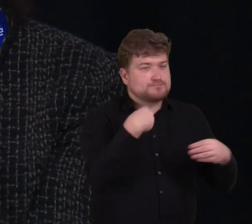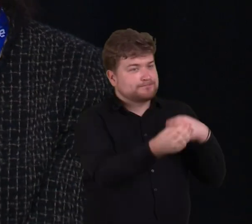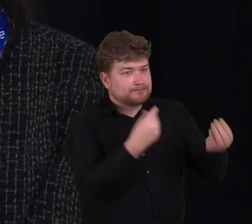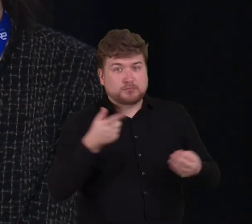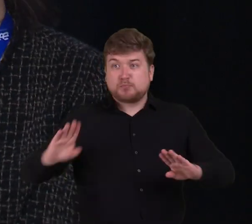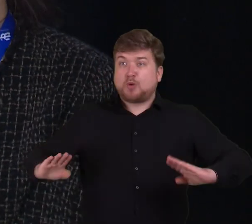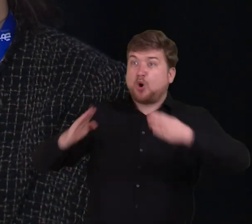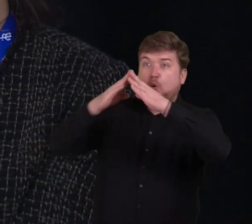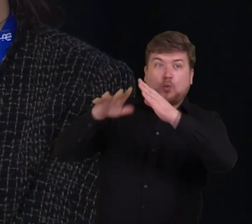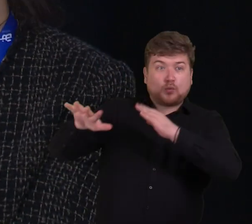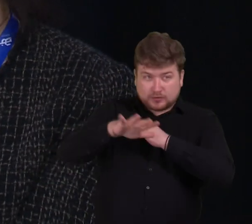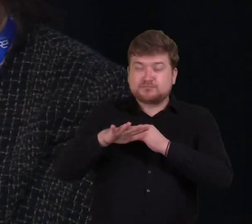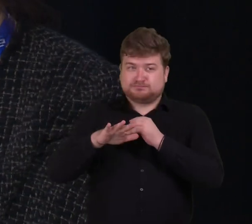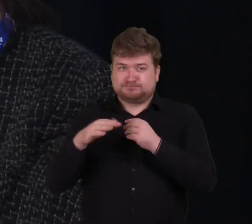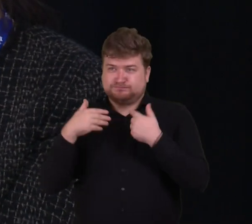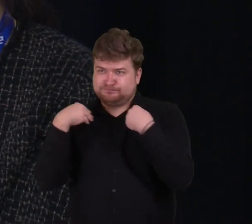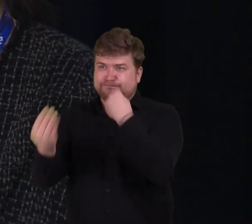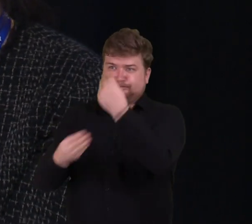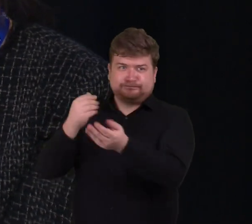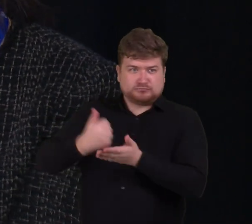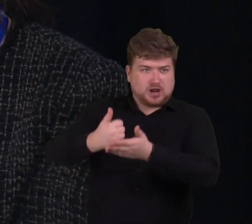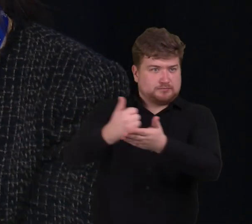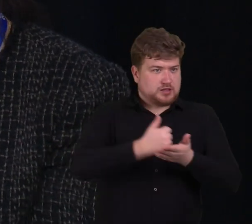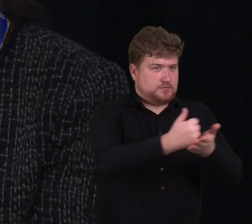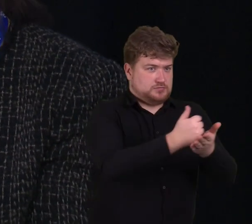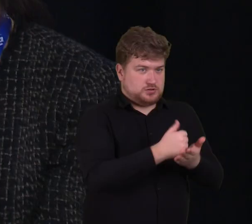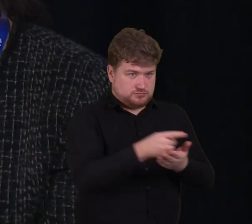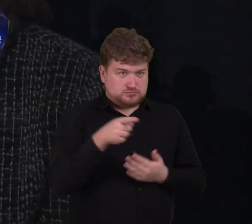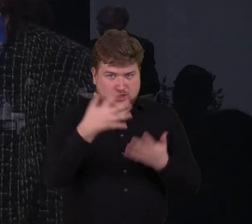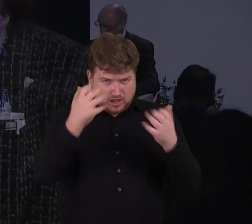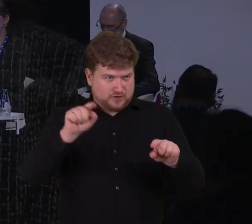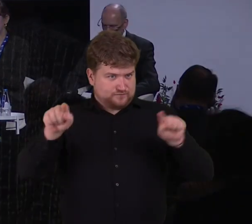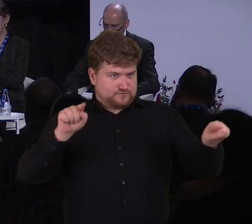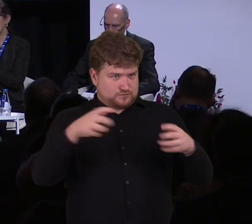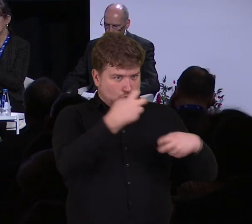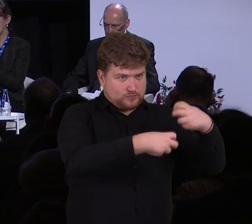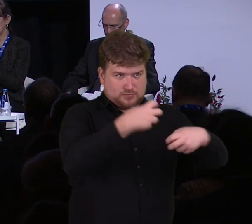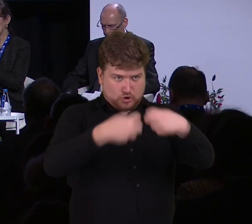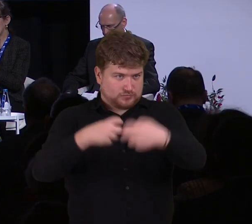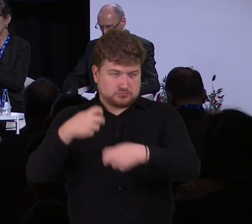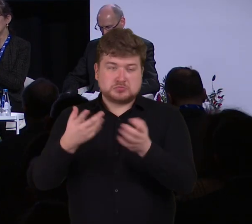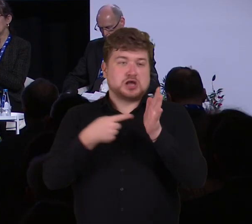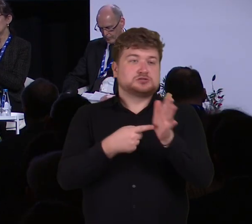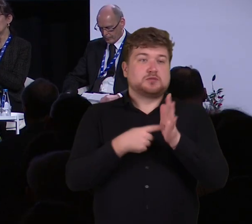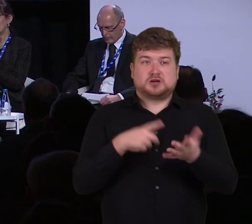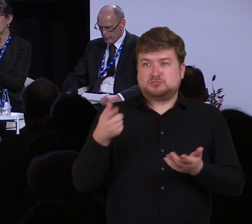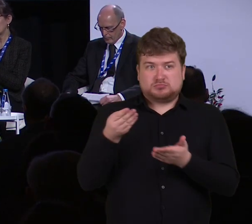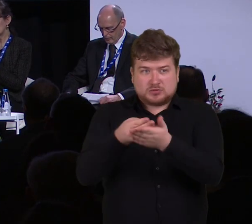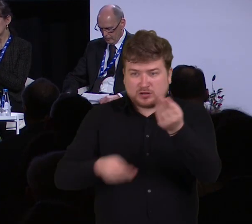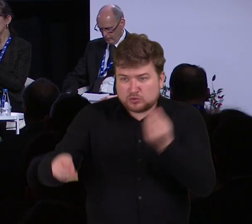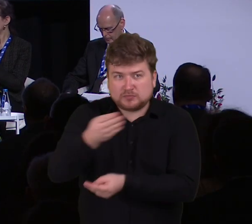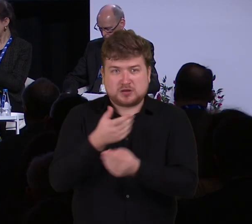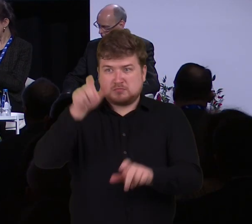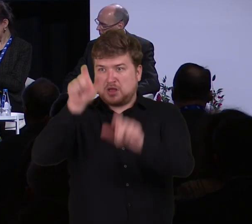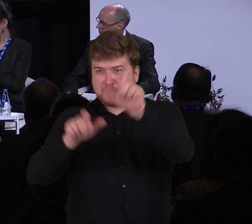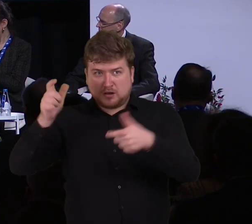be geographical, economical, social, demographic, etc. And we deploy